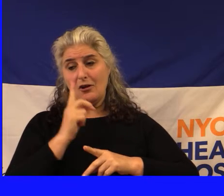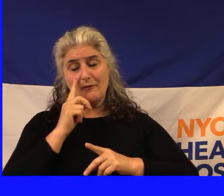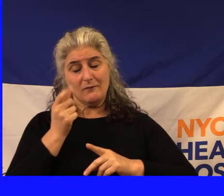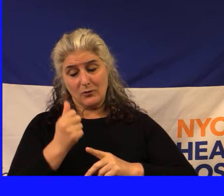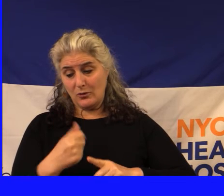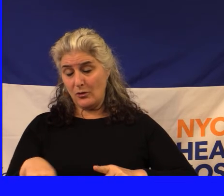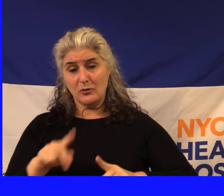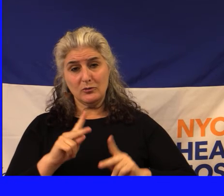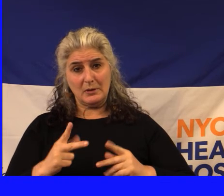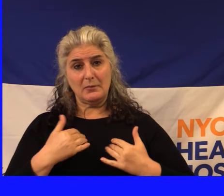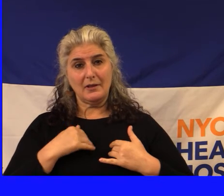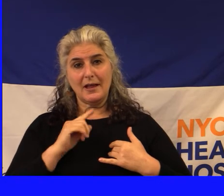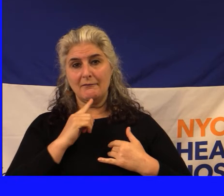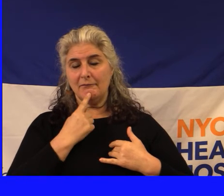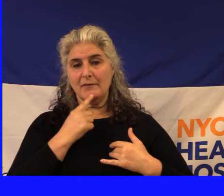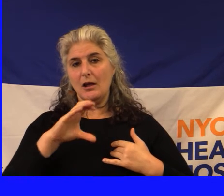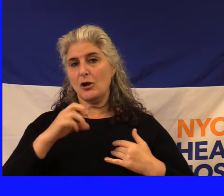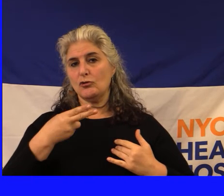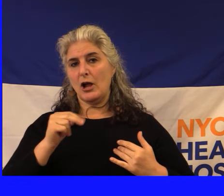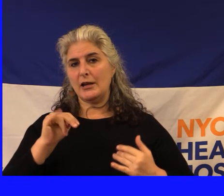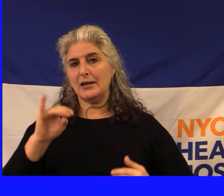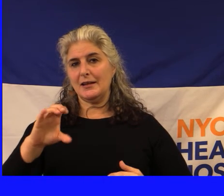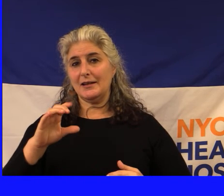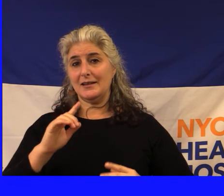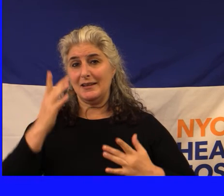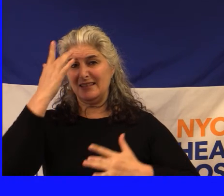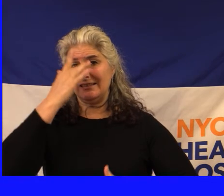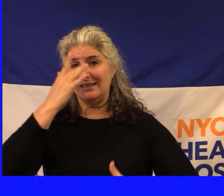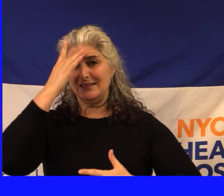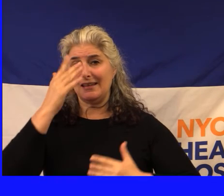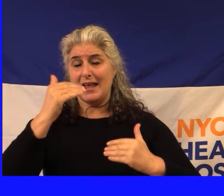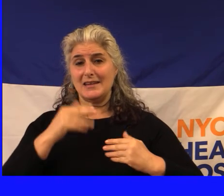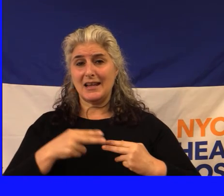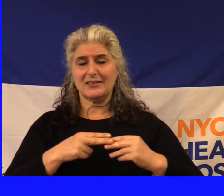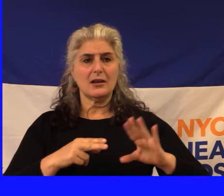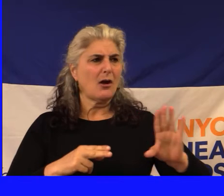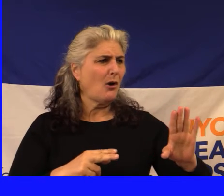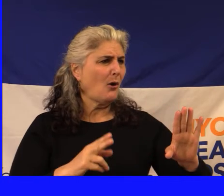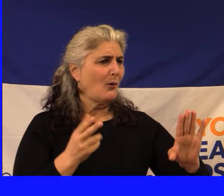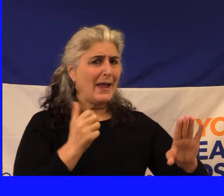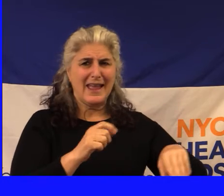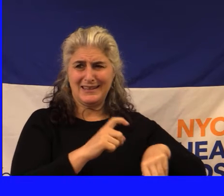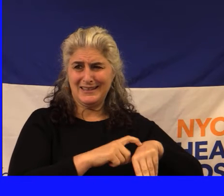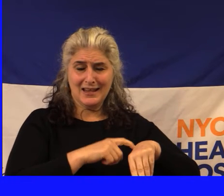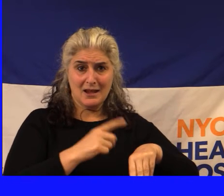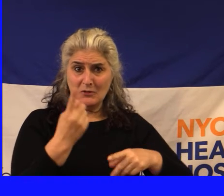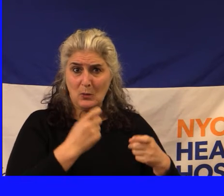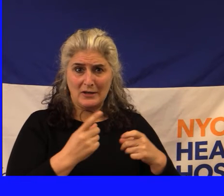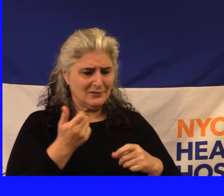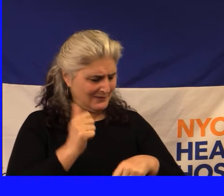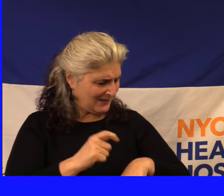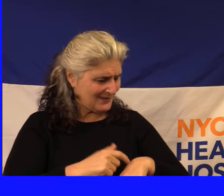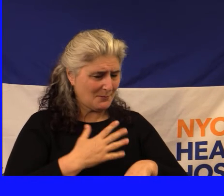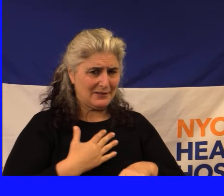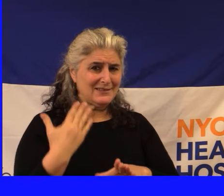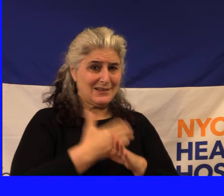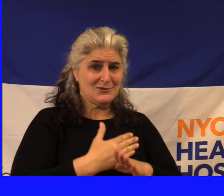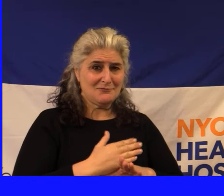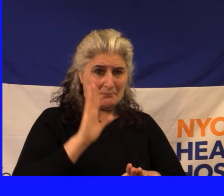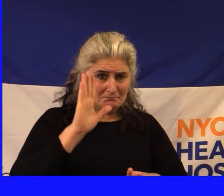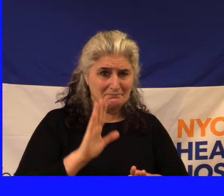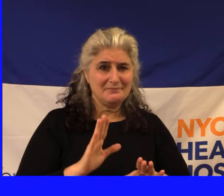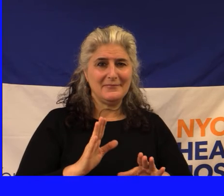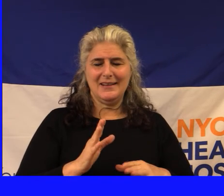risk revenue. Next slide. And by the way, please go ahead and interrupt me at any point if you have any questions